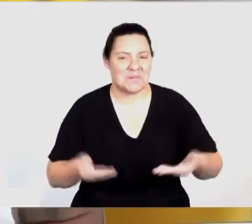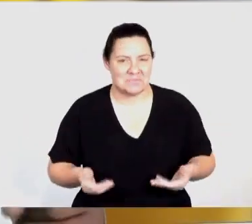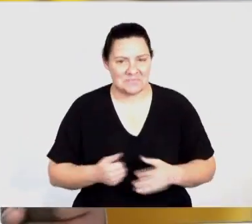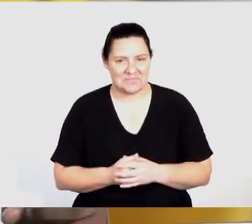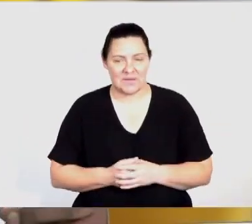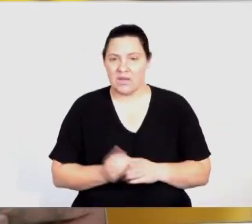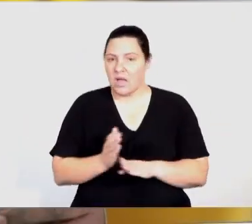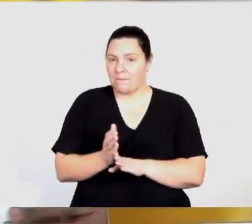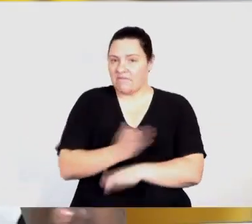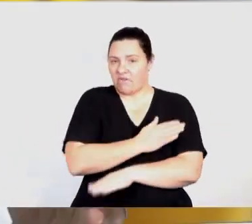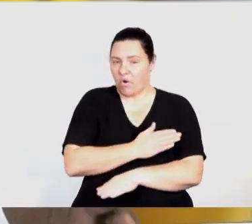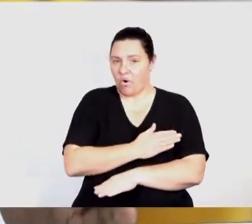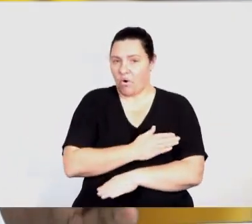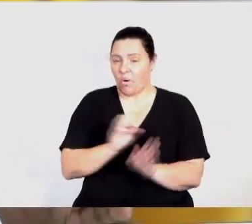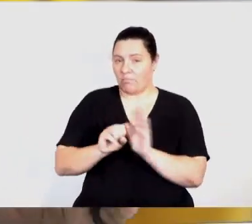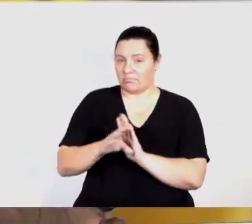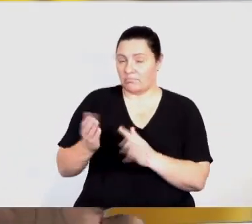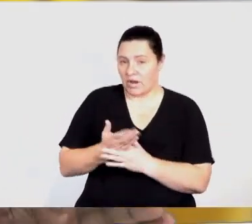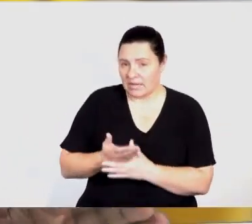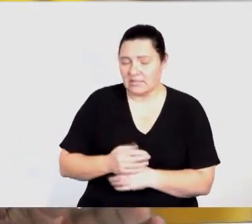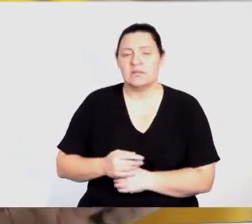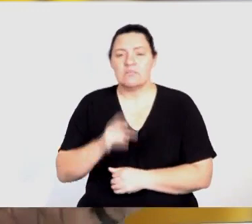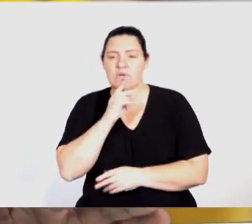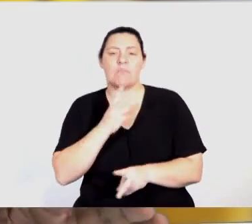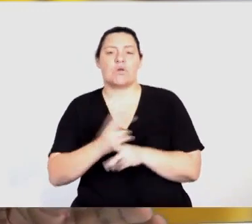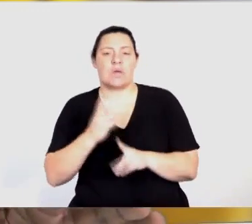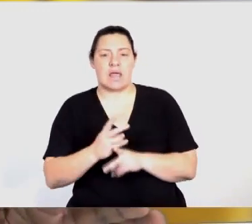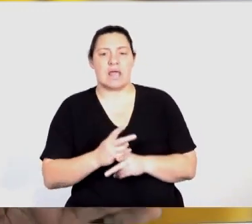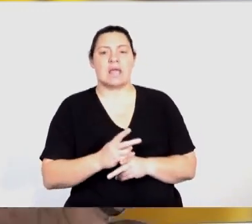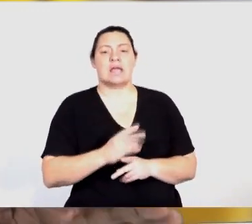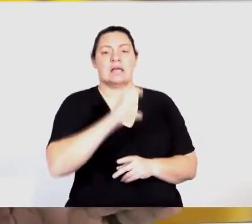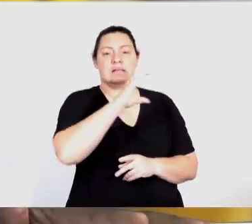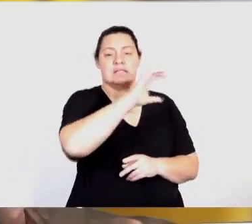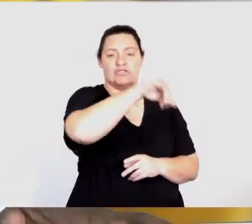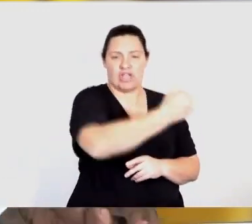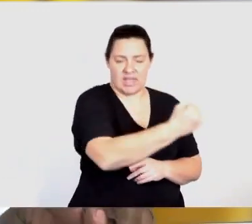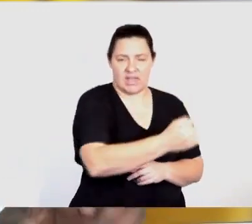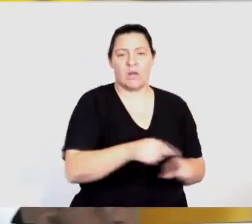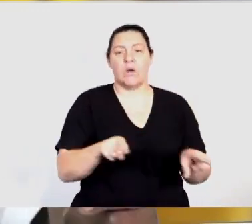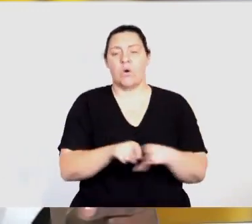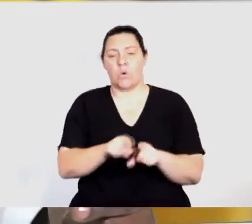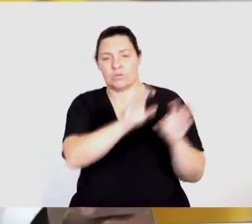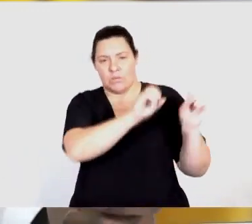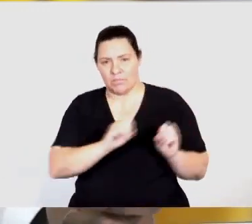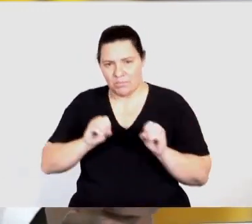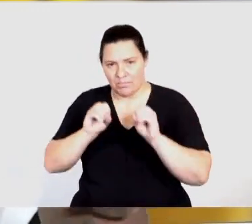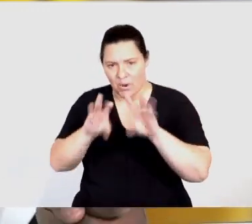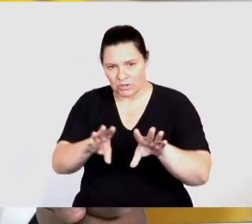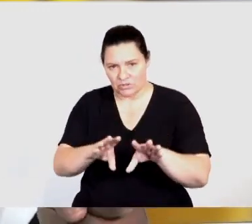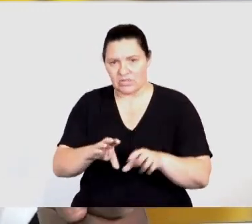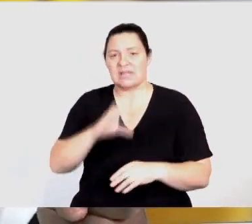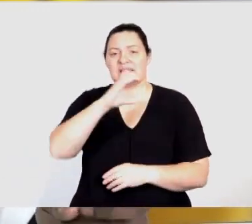Welcome back, dear learners. Before the ad break, we were able to prepare the Creditors channel, and we were also able to post